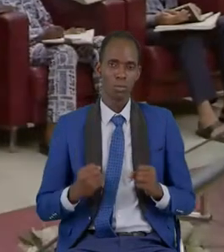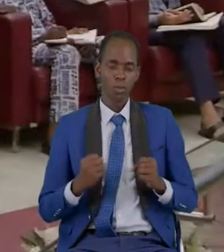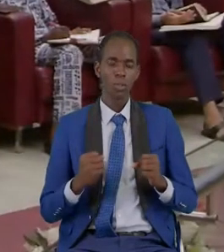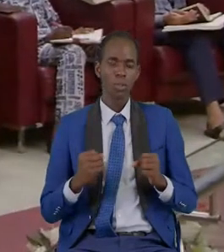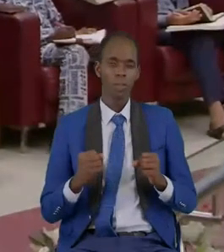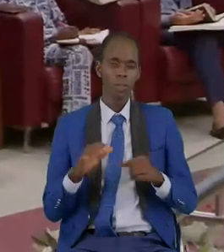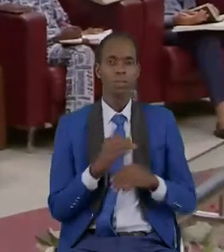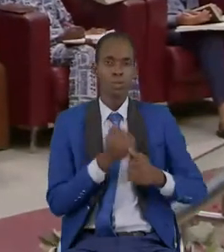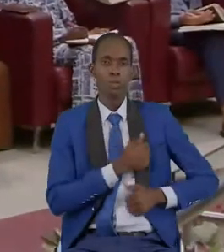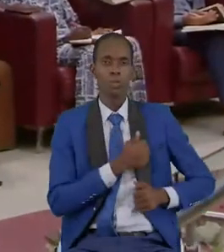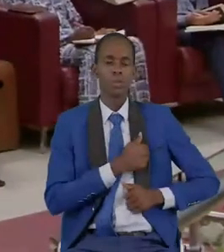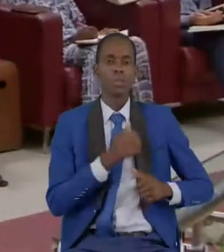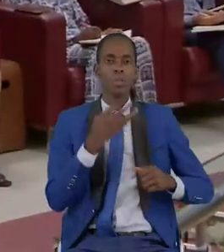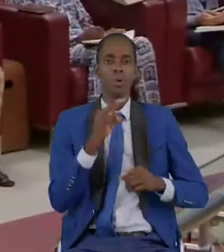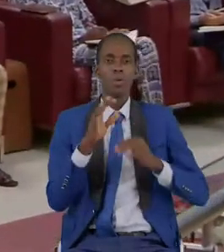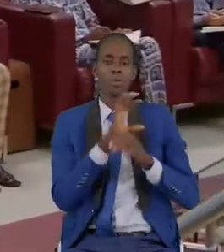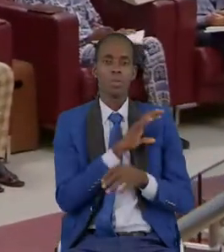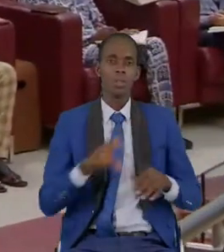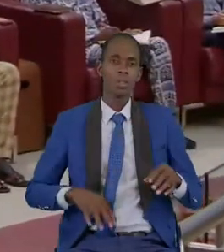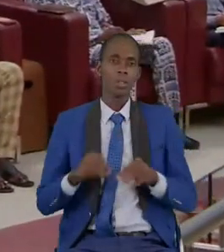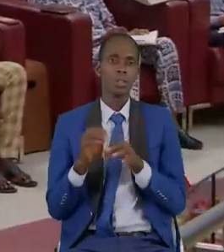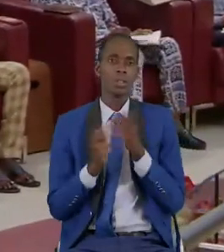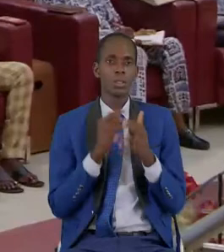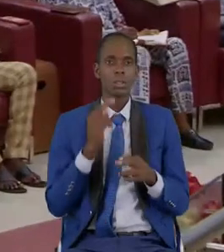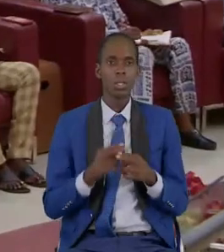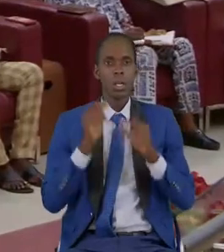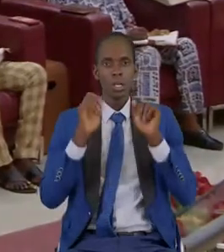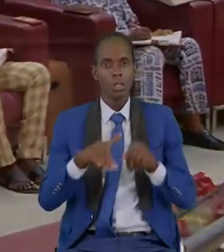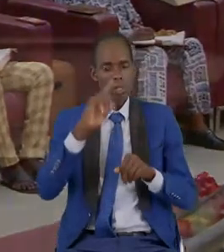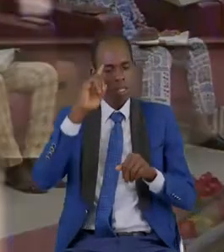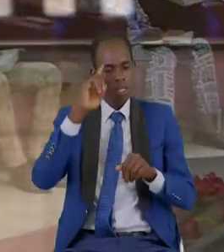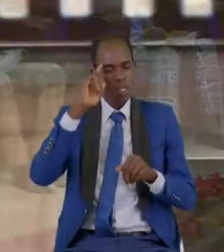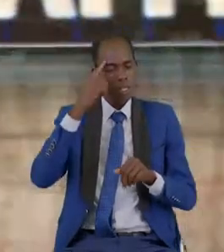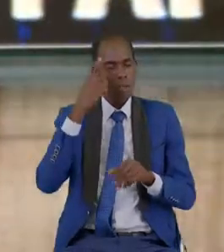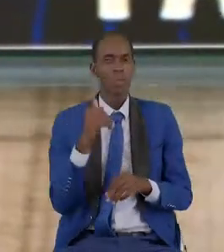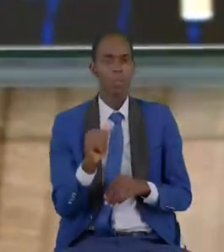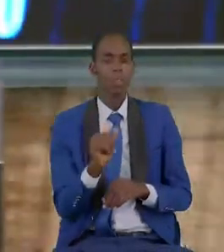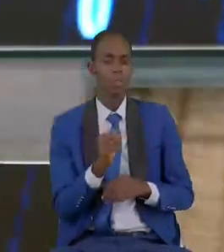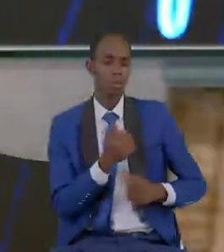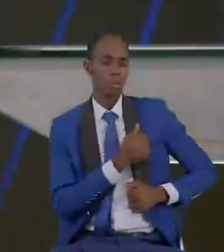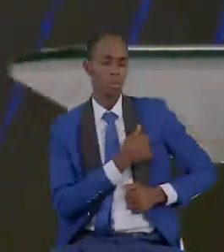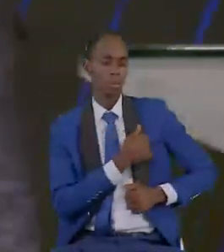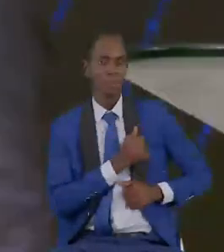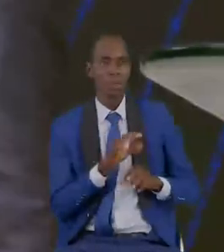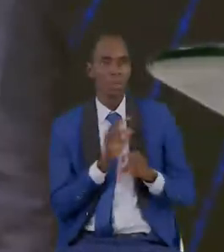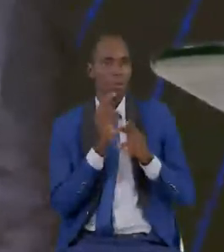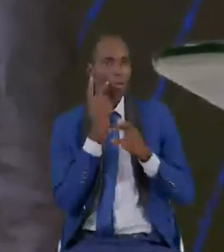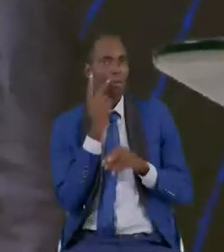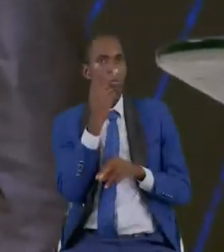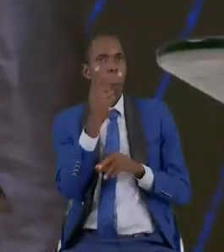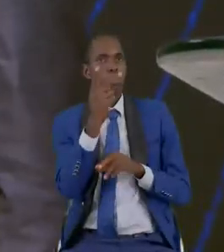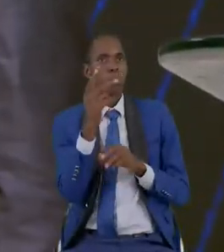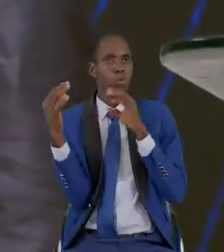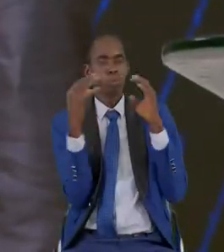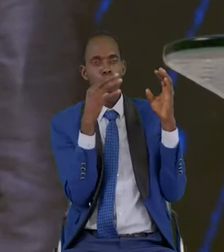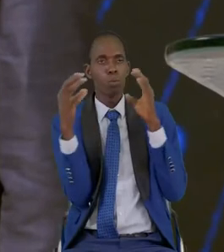name. Can you think of a soldier running back from the battlefield, and